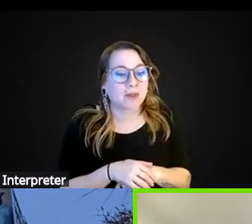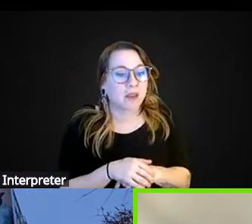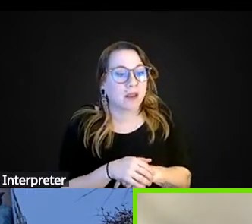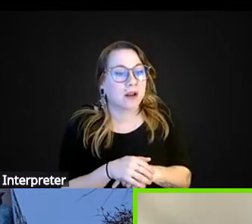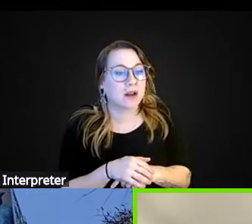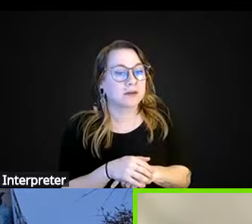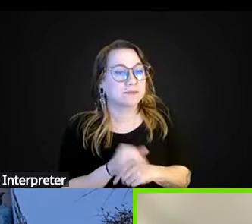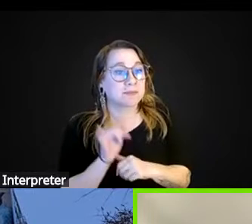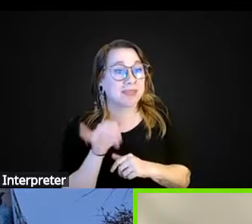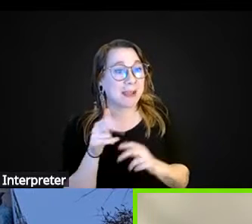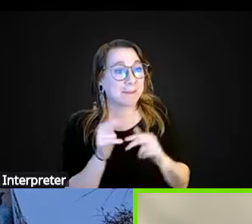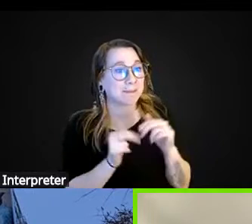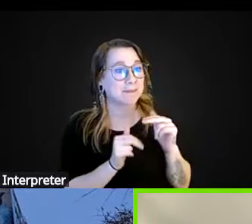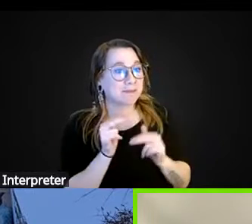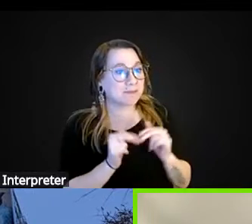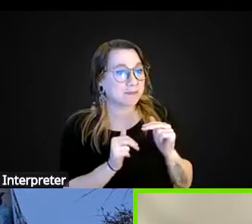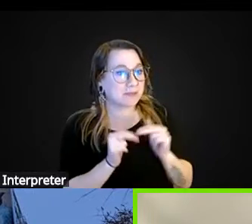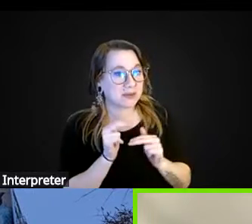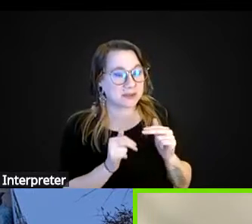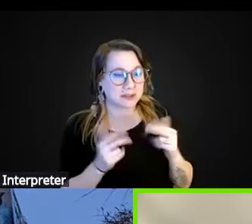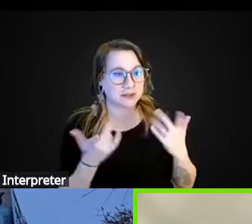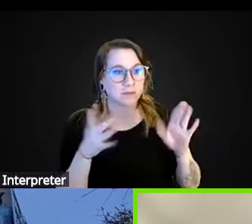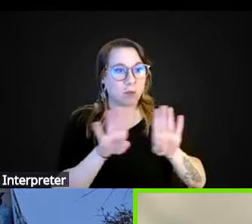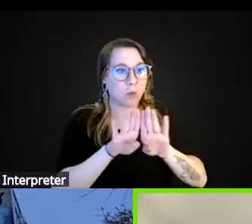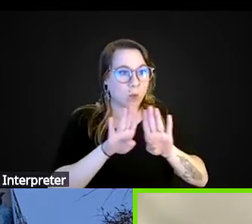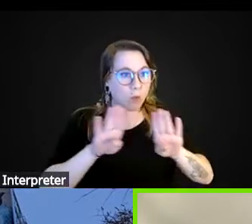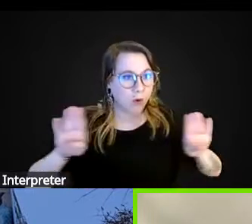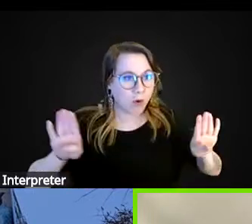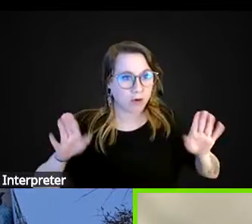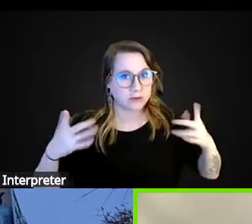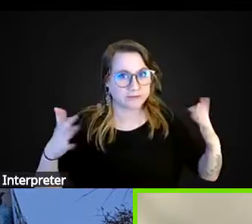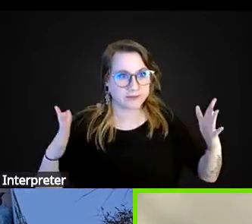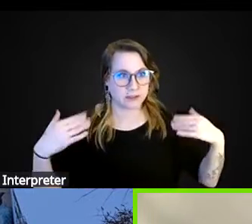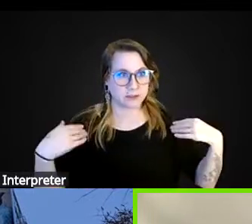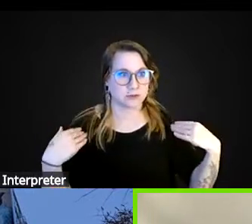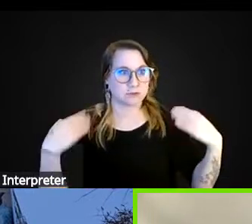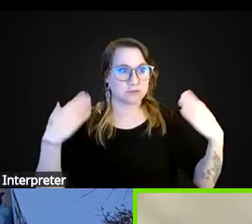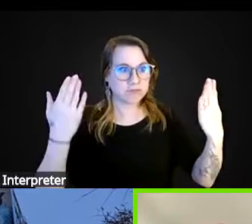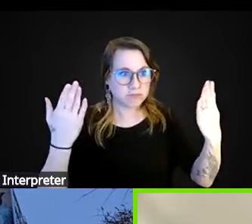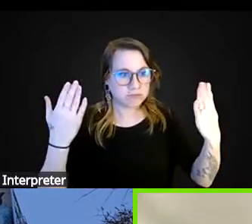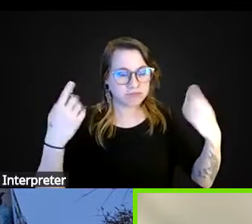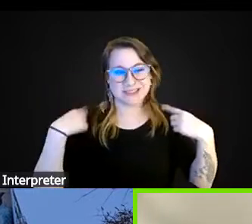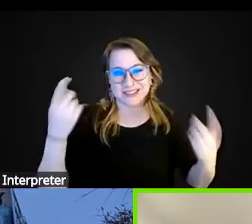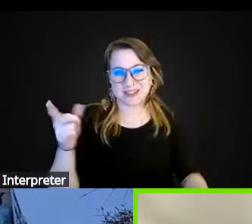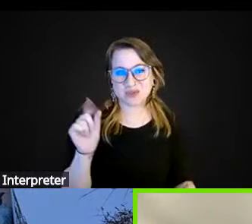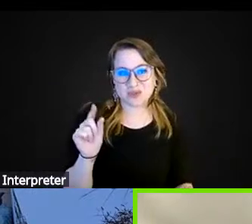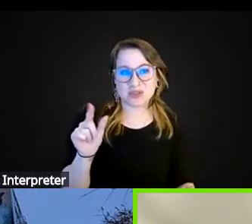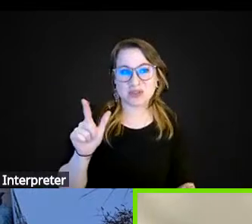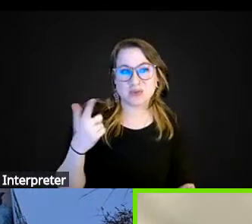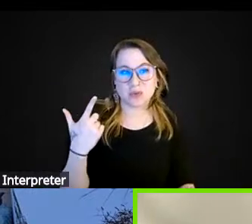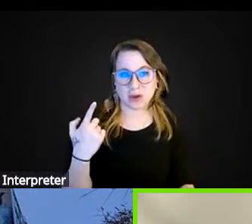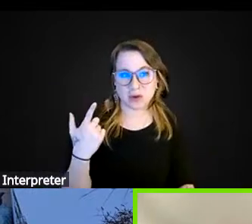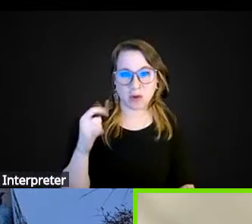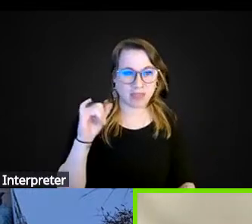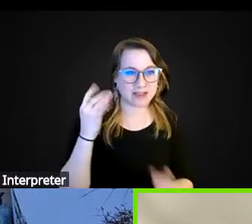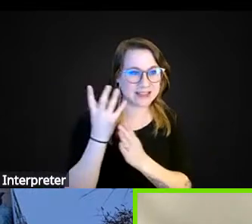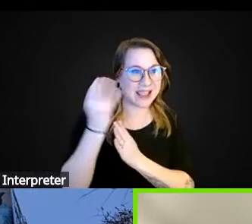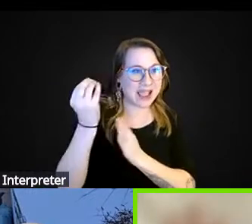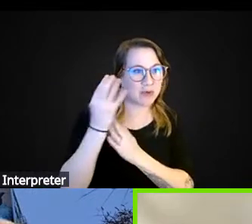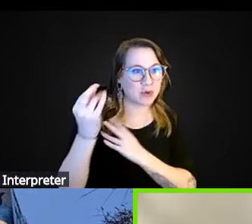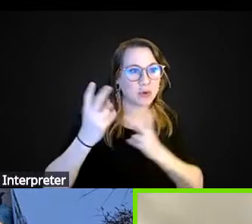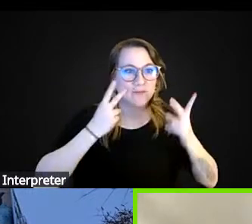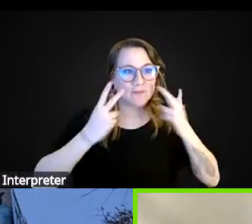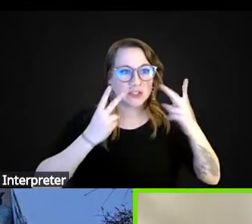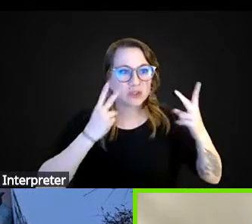The building has had the walls sheathing up since 2021, and that's the outer visual